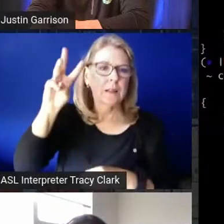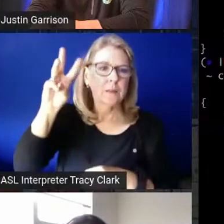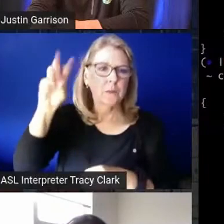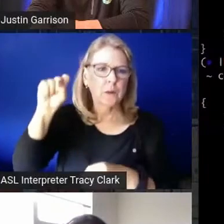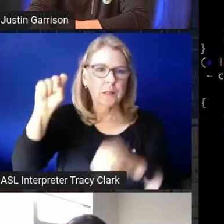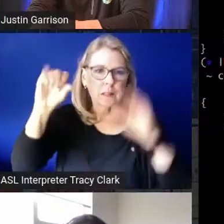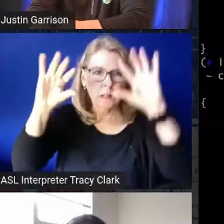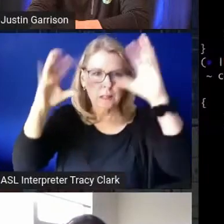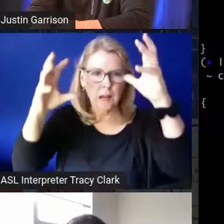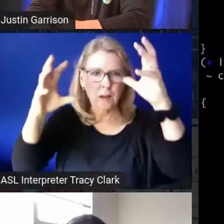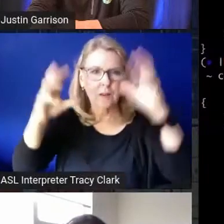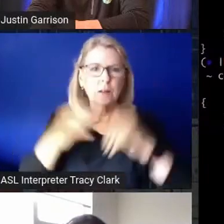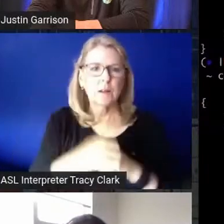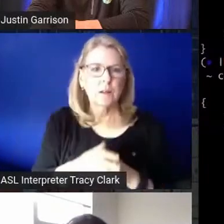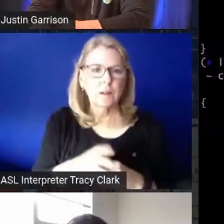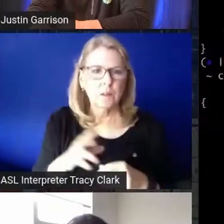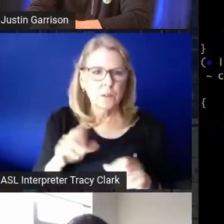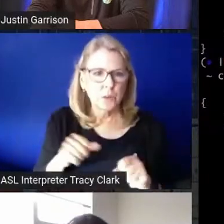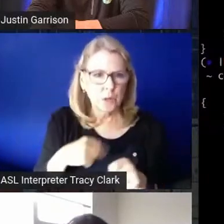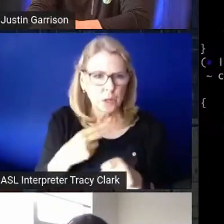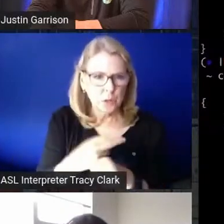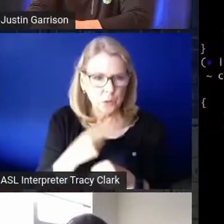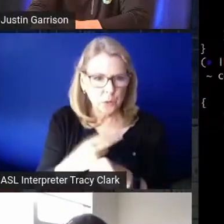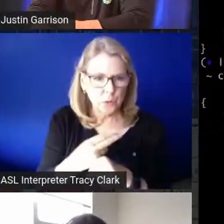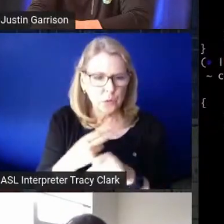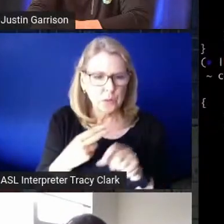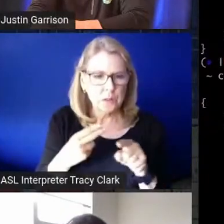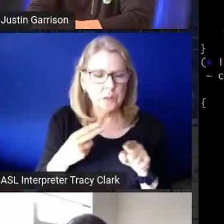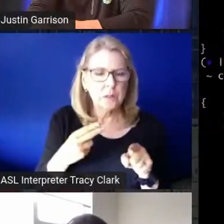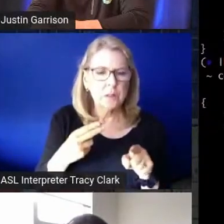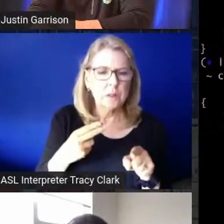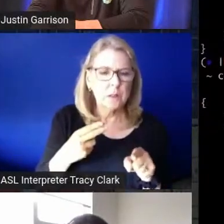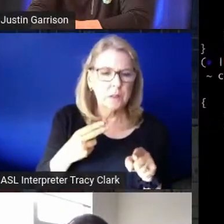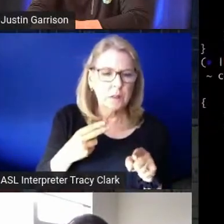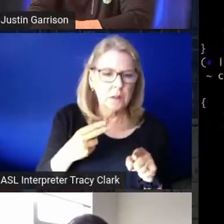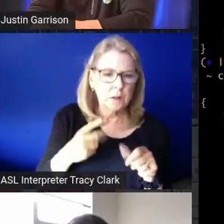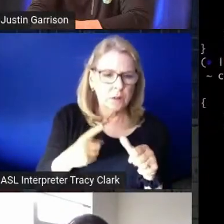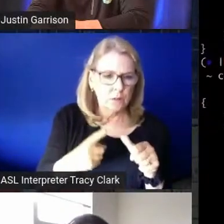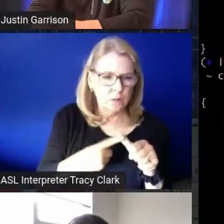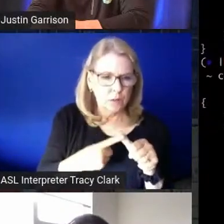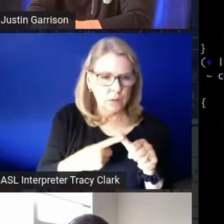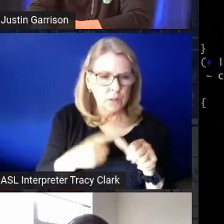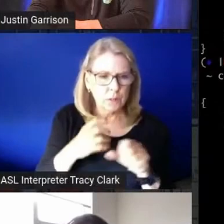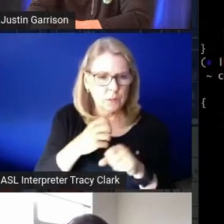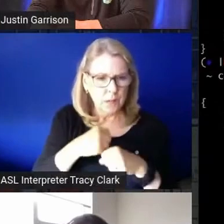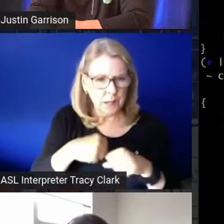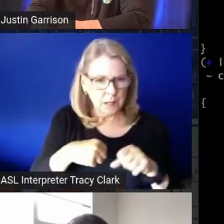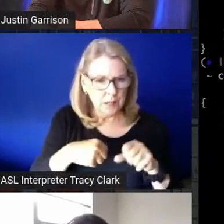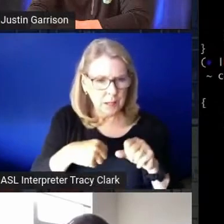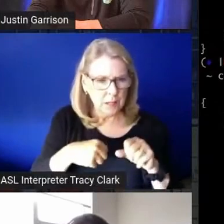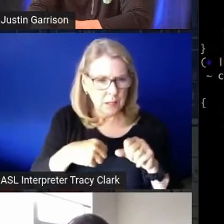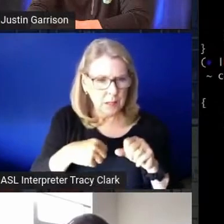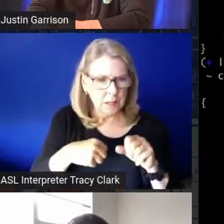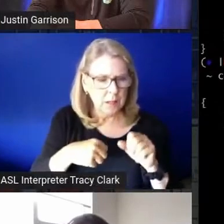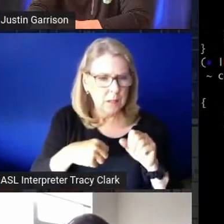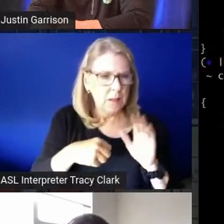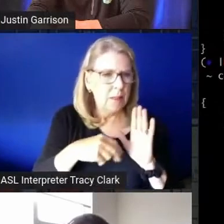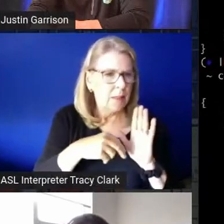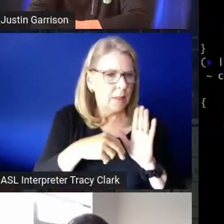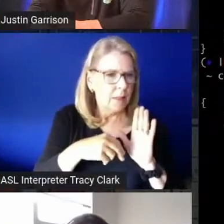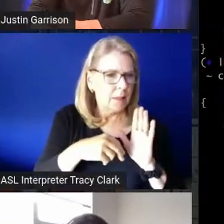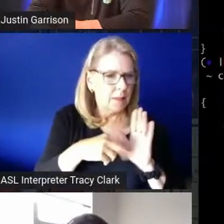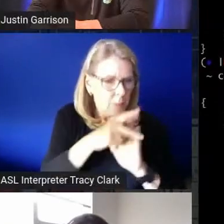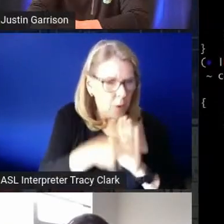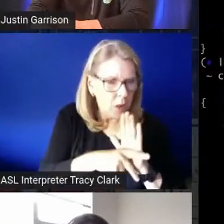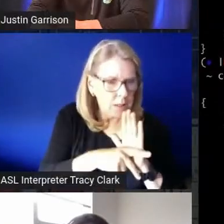CLI. And first, I created this policy document to associate with the role. So the permissions I'm associating